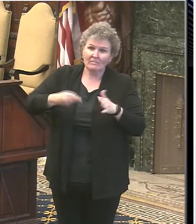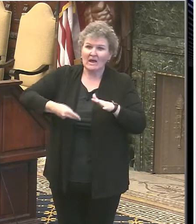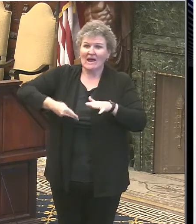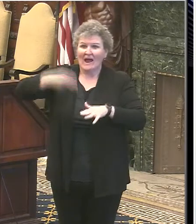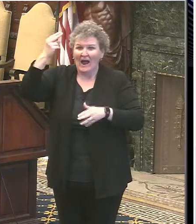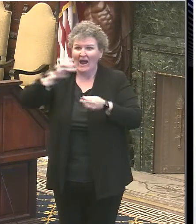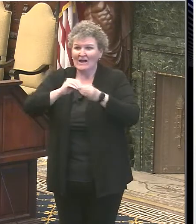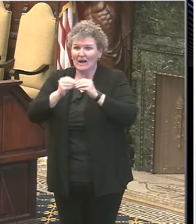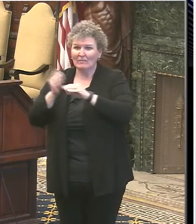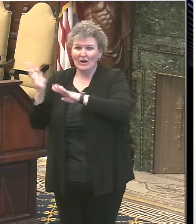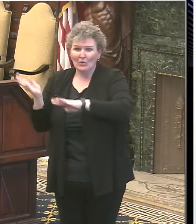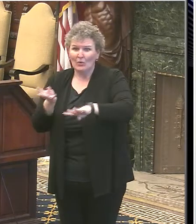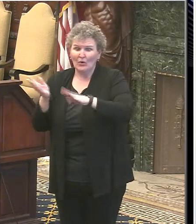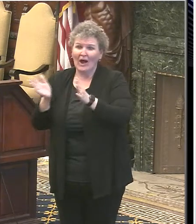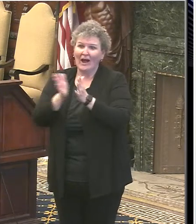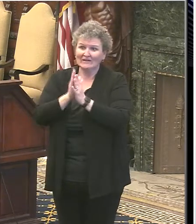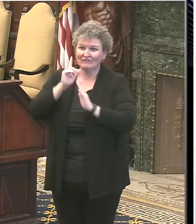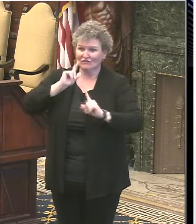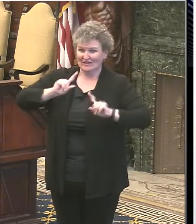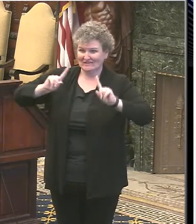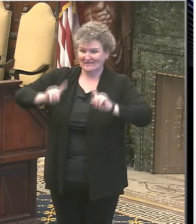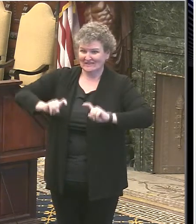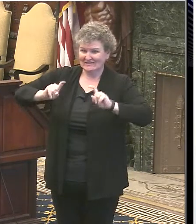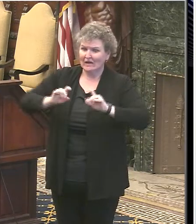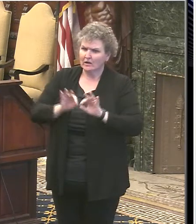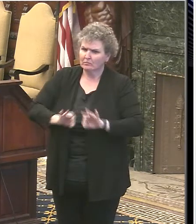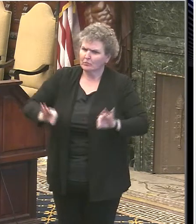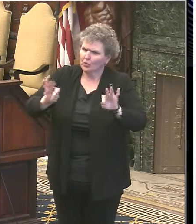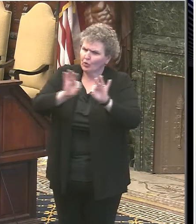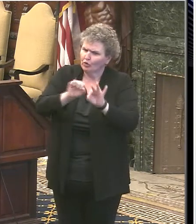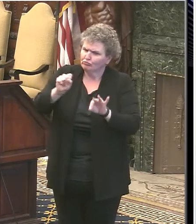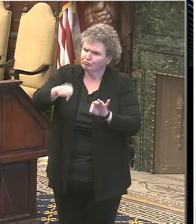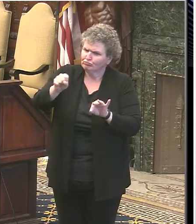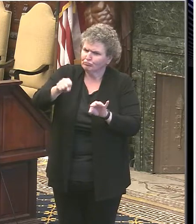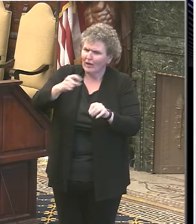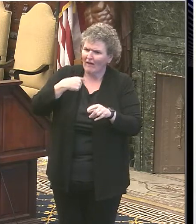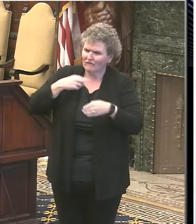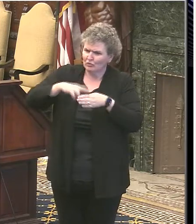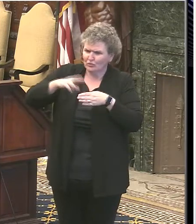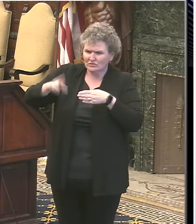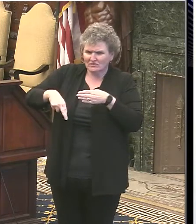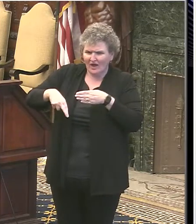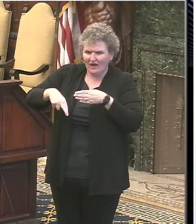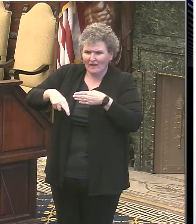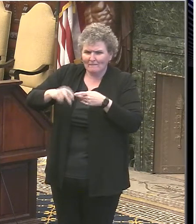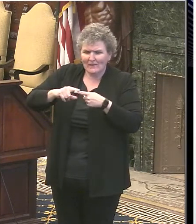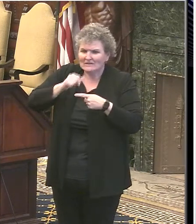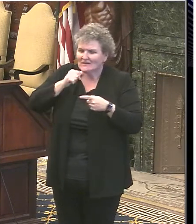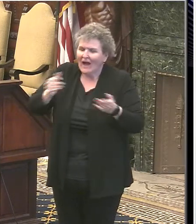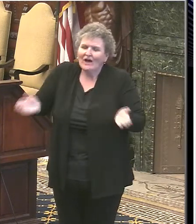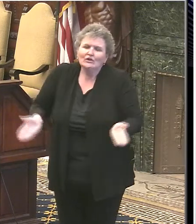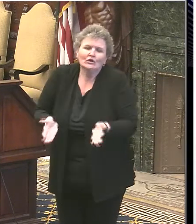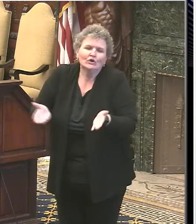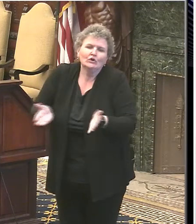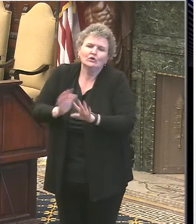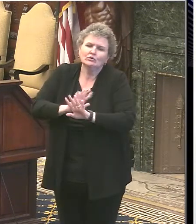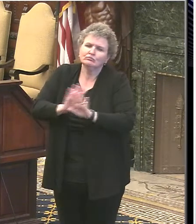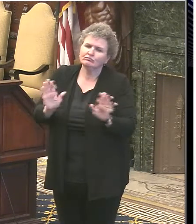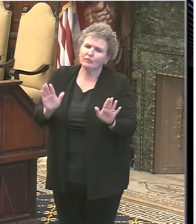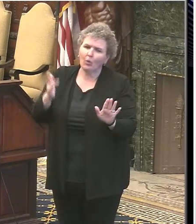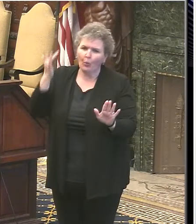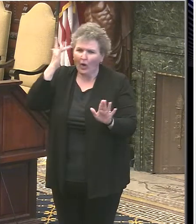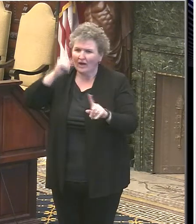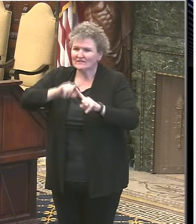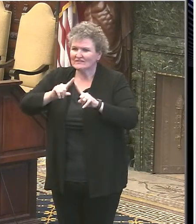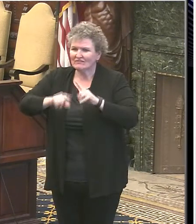If people are going to travel, there is some value to that, but I haven't been enthusiastically promoting that because of that concern that there are